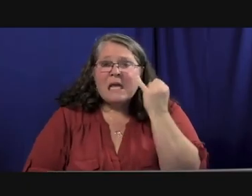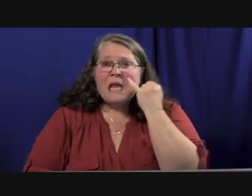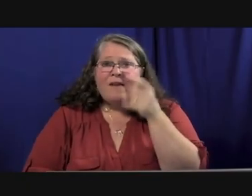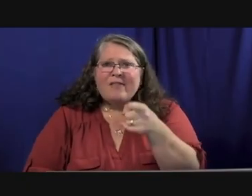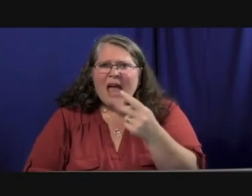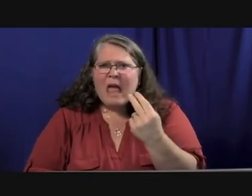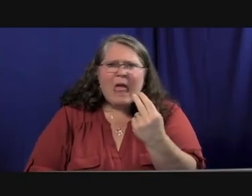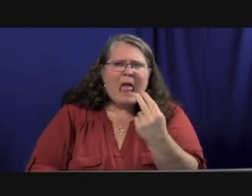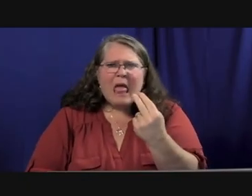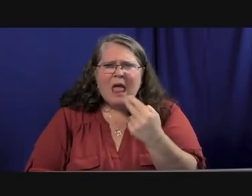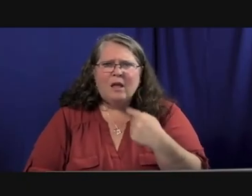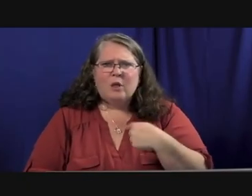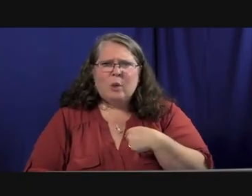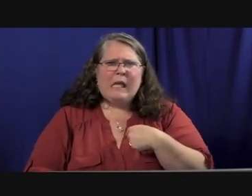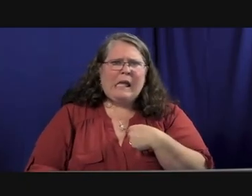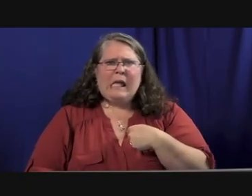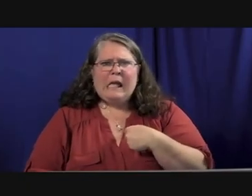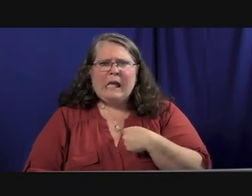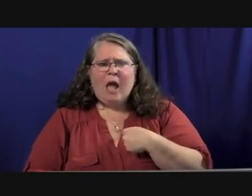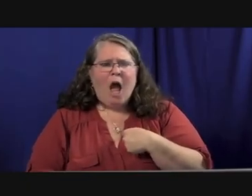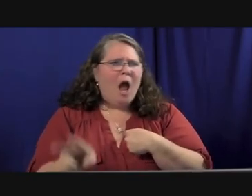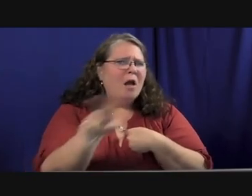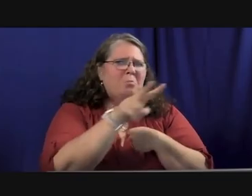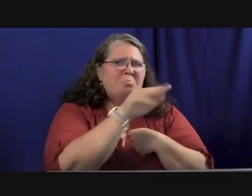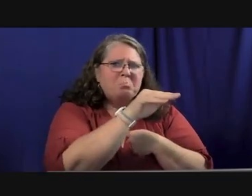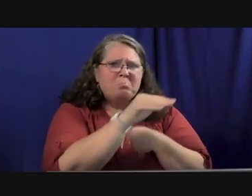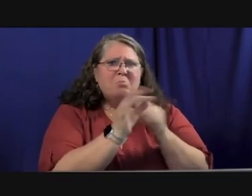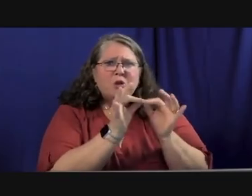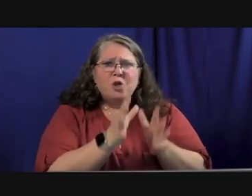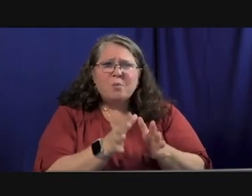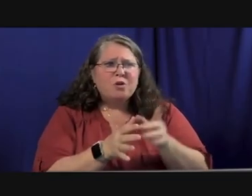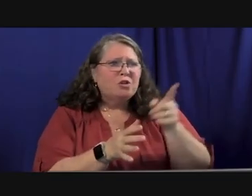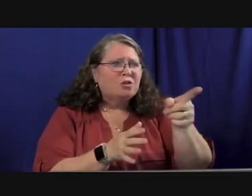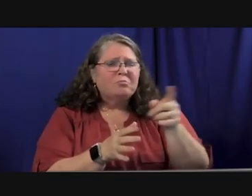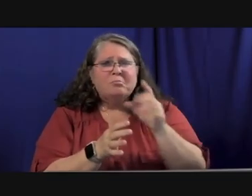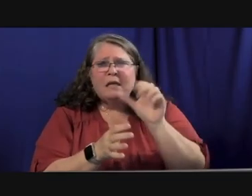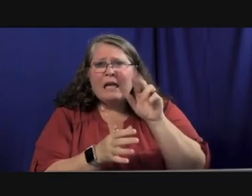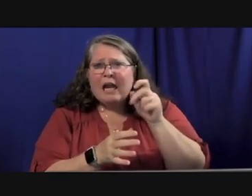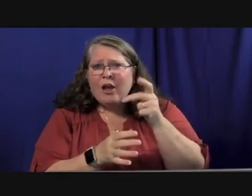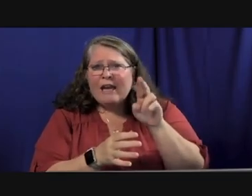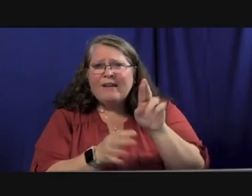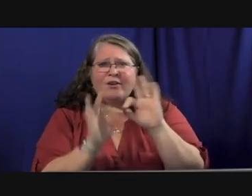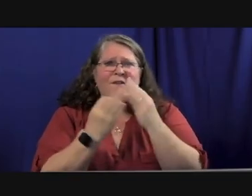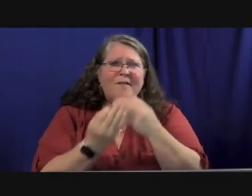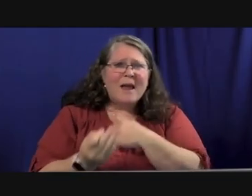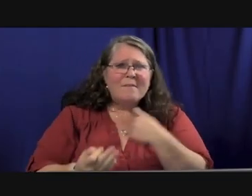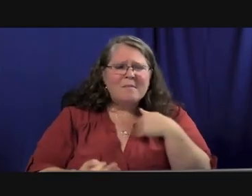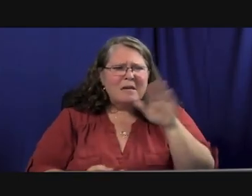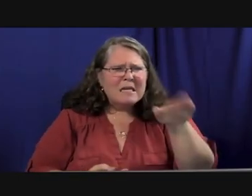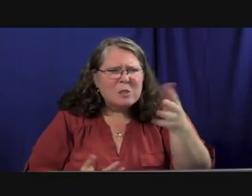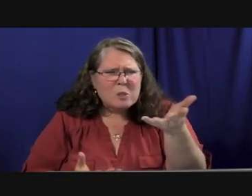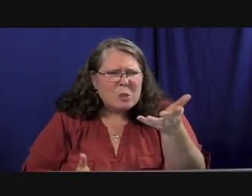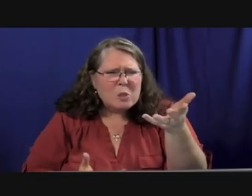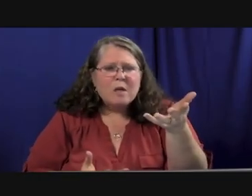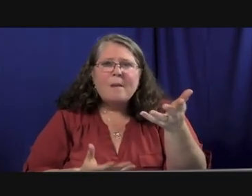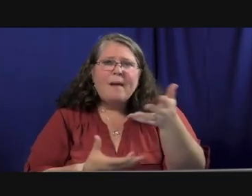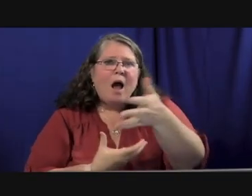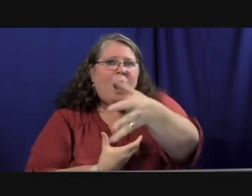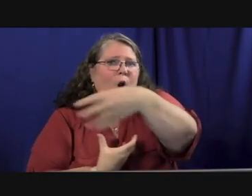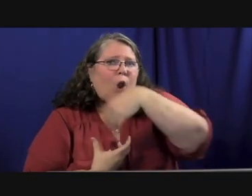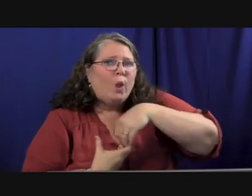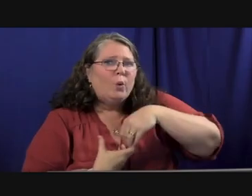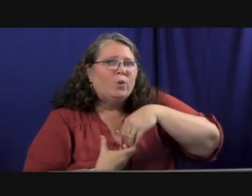connection. If they are unable to understand you, they may reach out to their caregiver, family member,